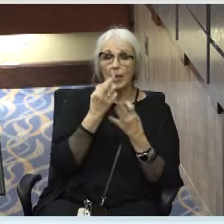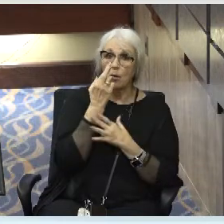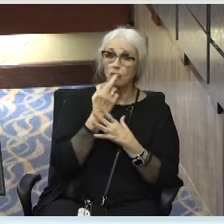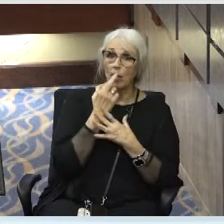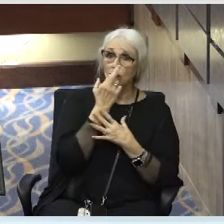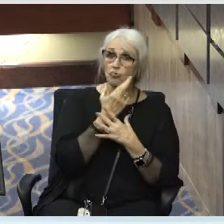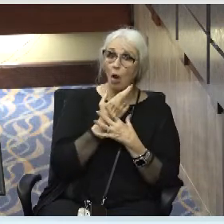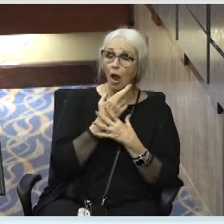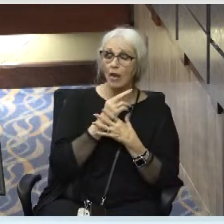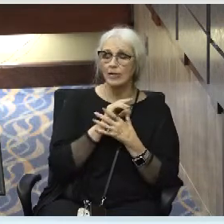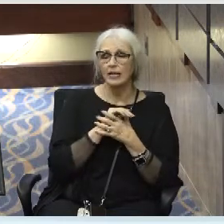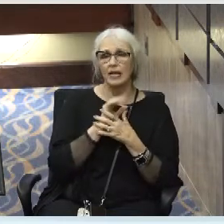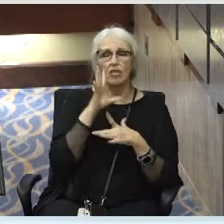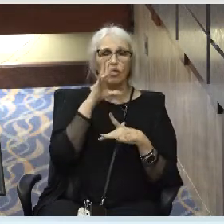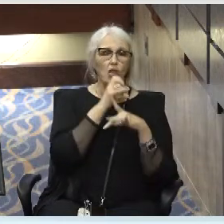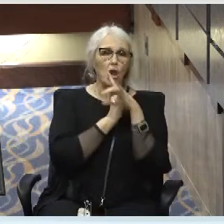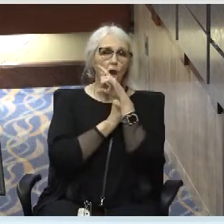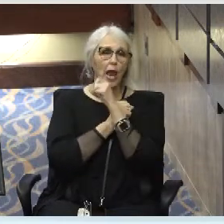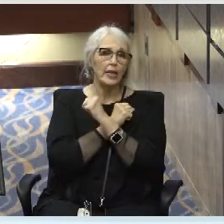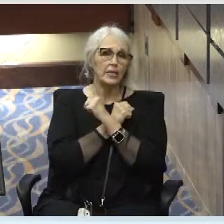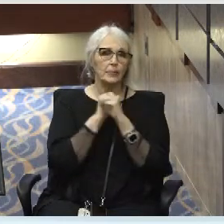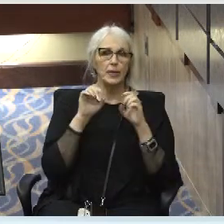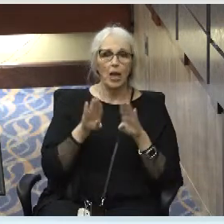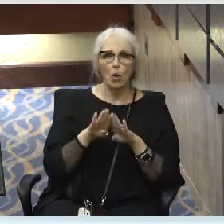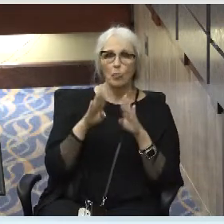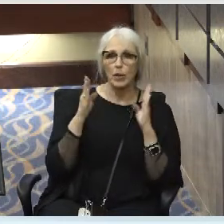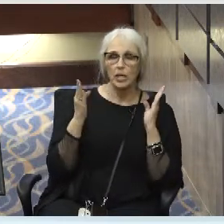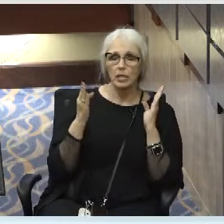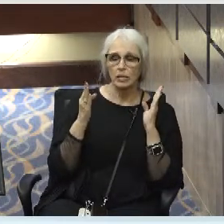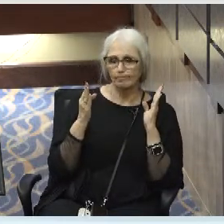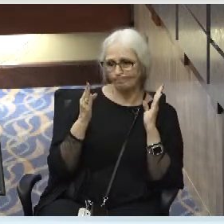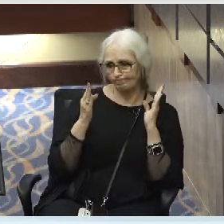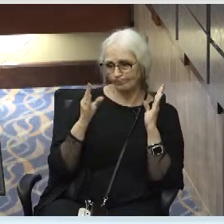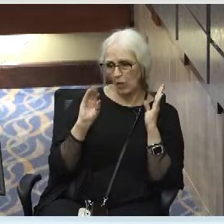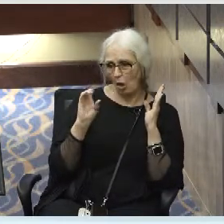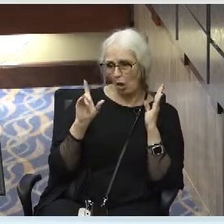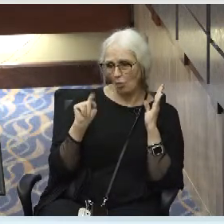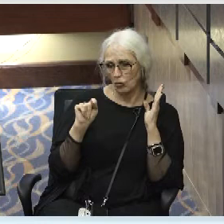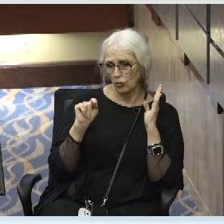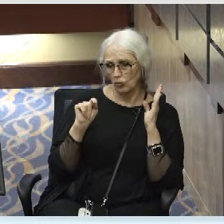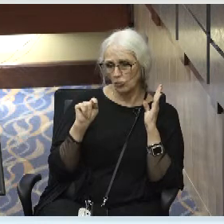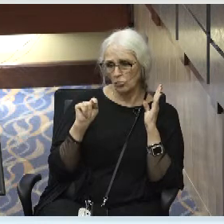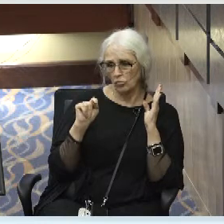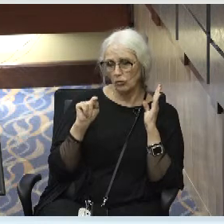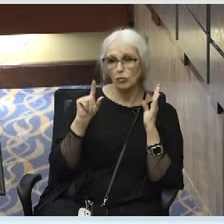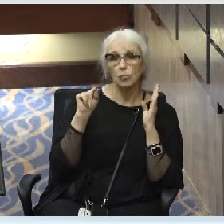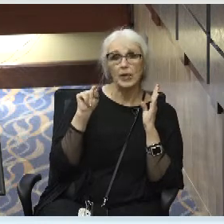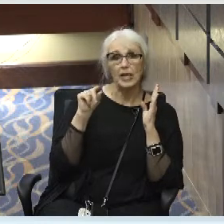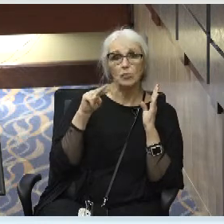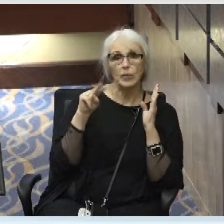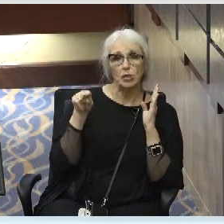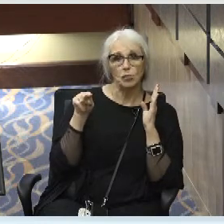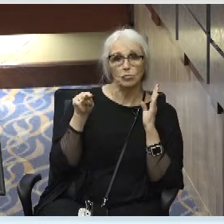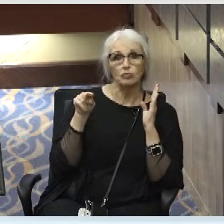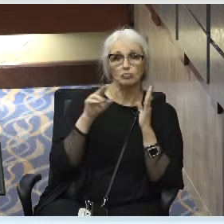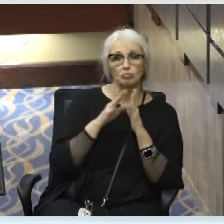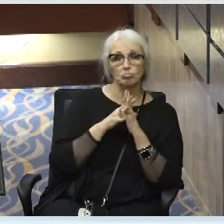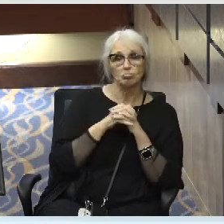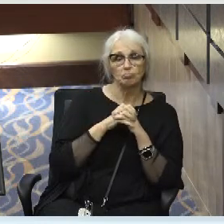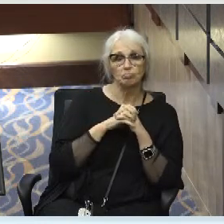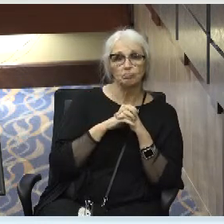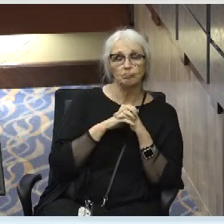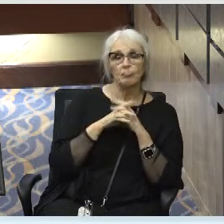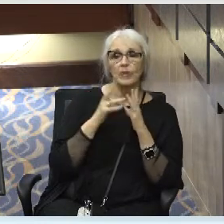complete. They're estimating that they'll be open October 2022. It's